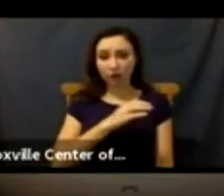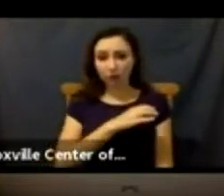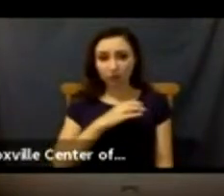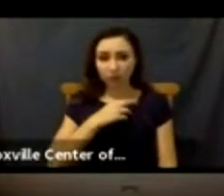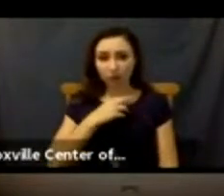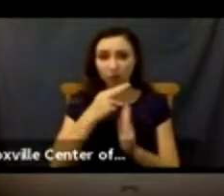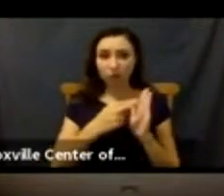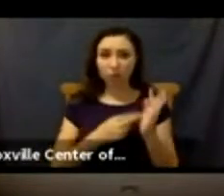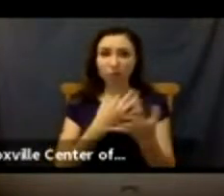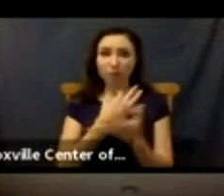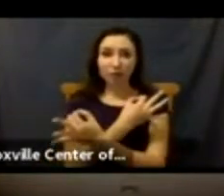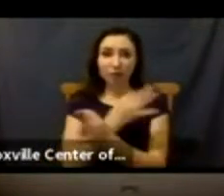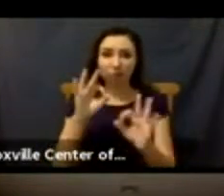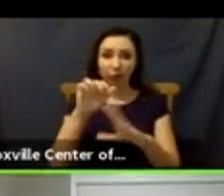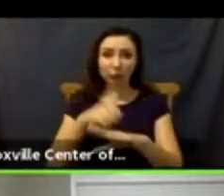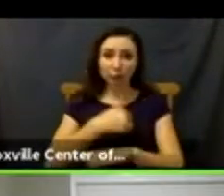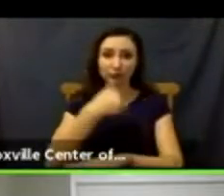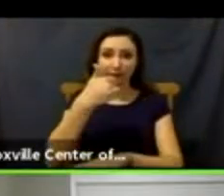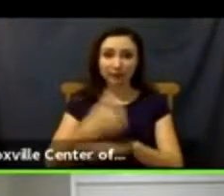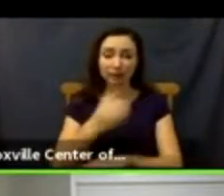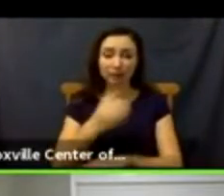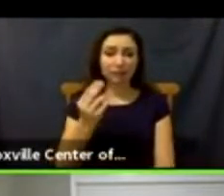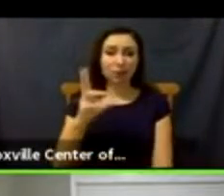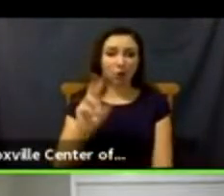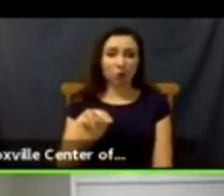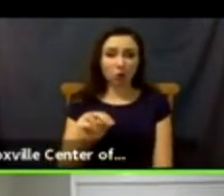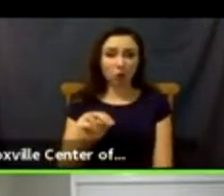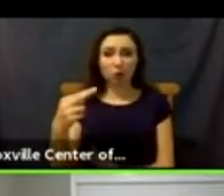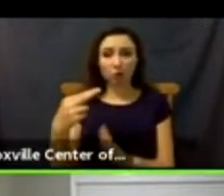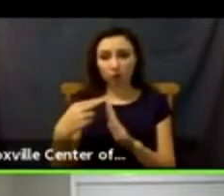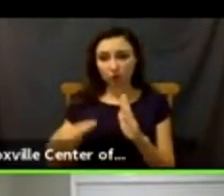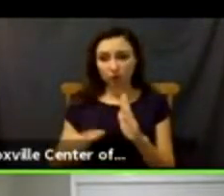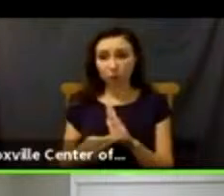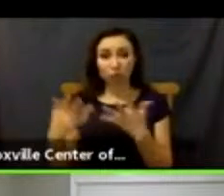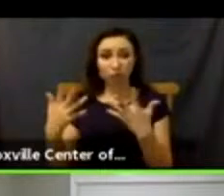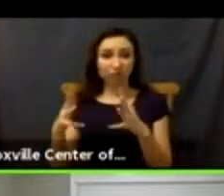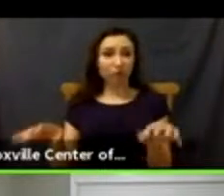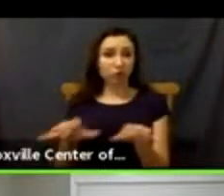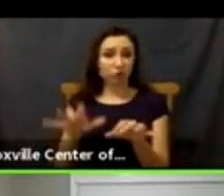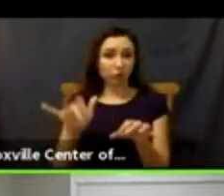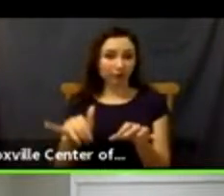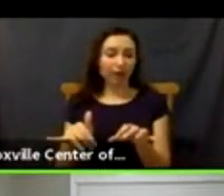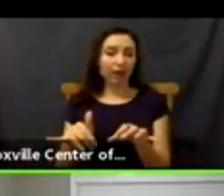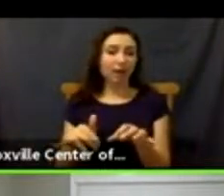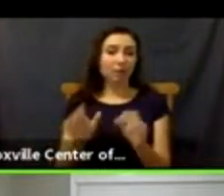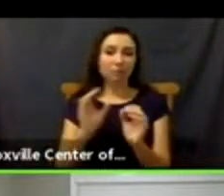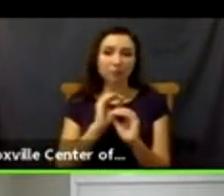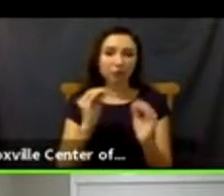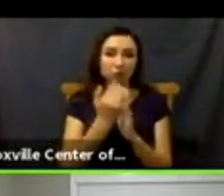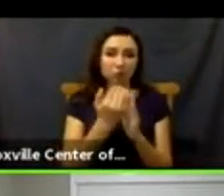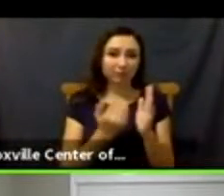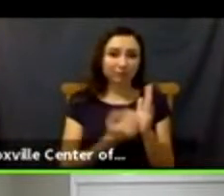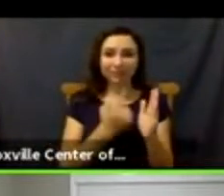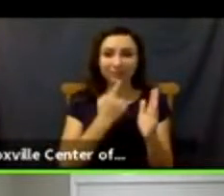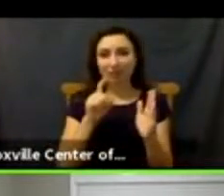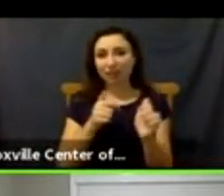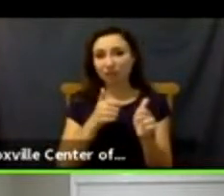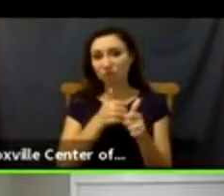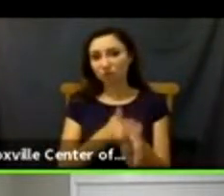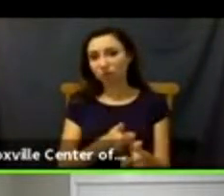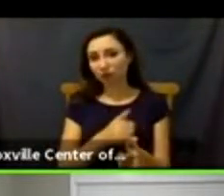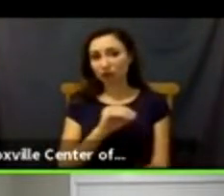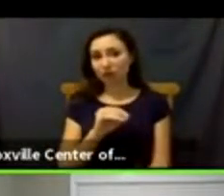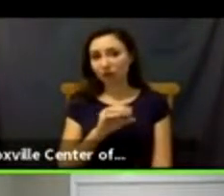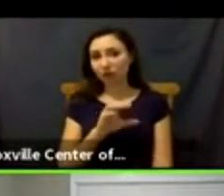enact their own rules, which this group has now done. In fact, there's no document that says they have to follow county commission's rules. That's always been just